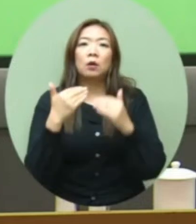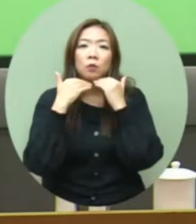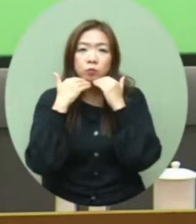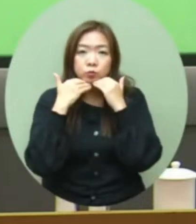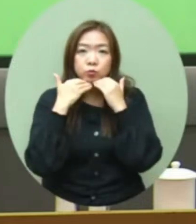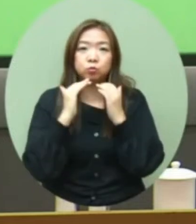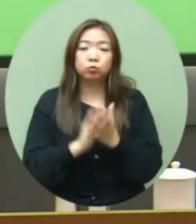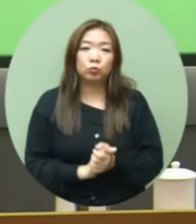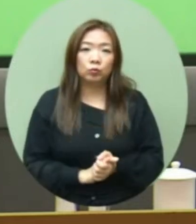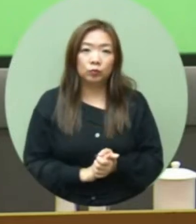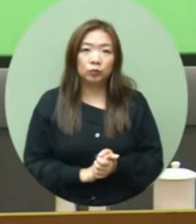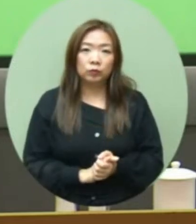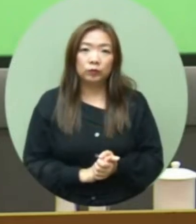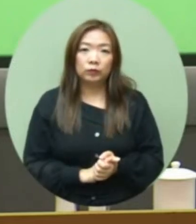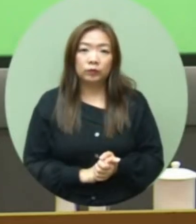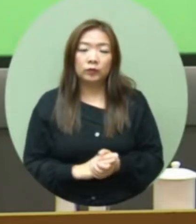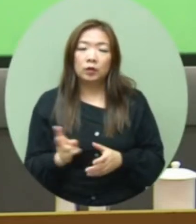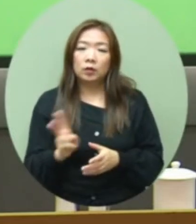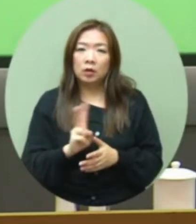speech.